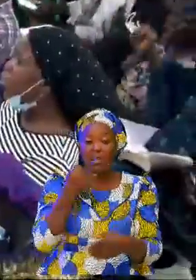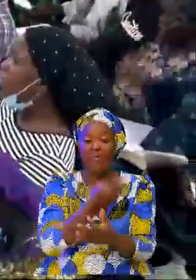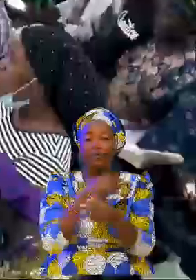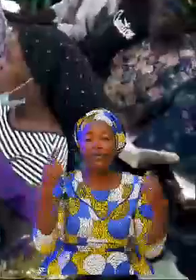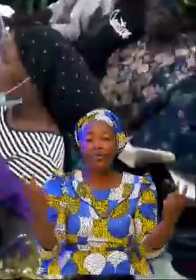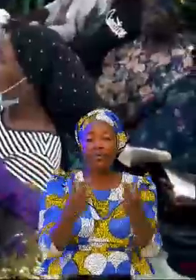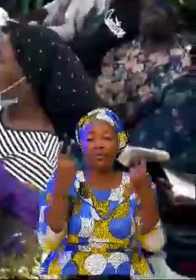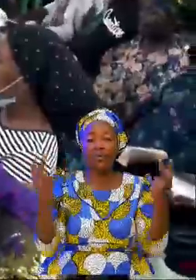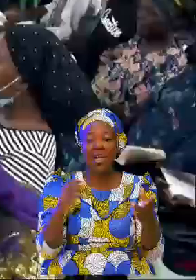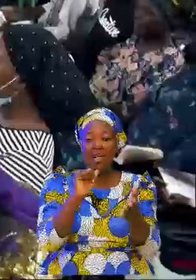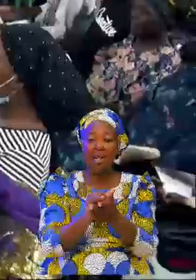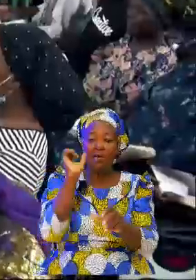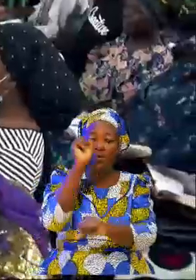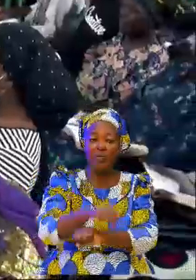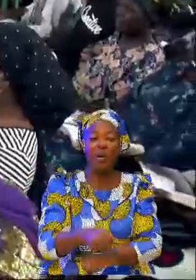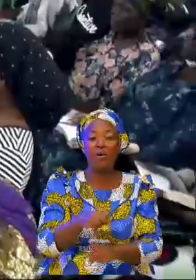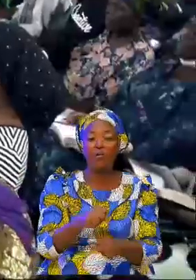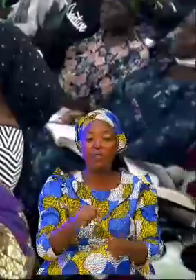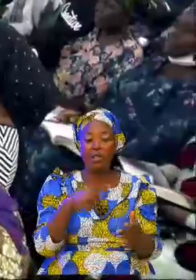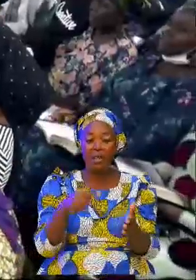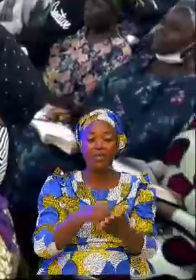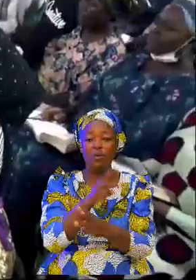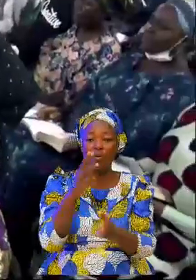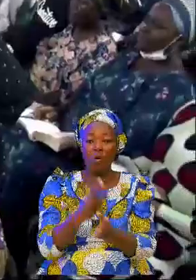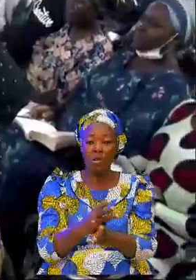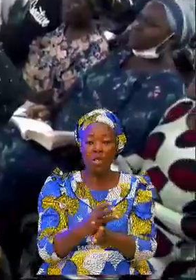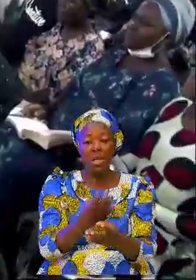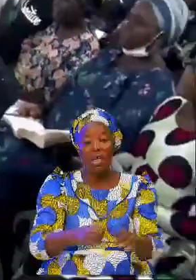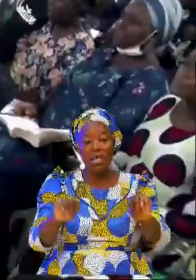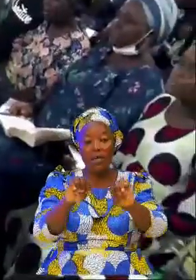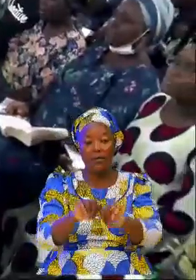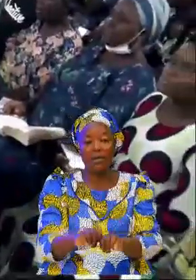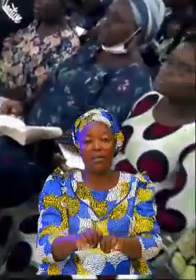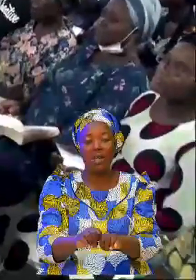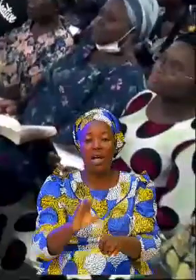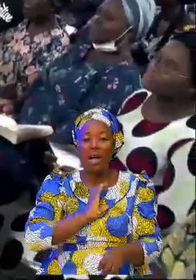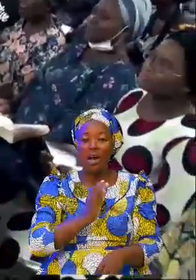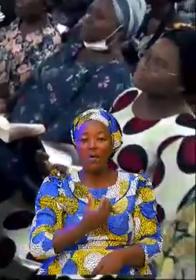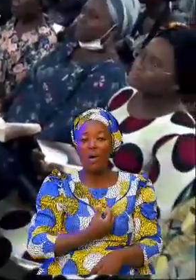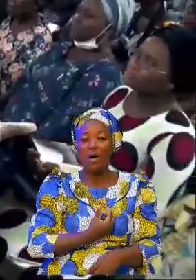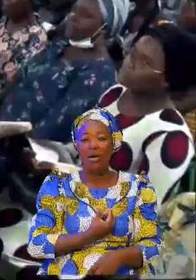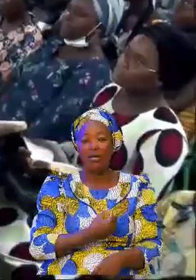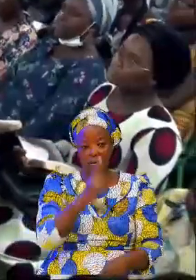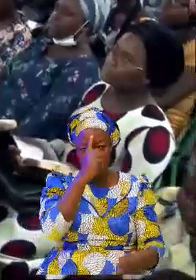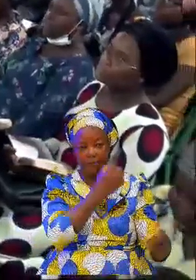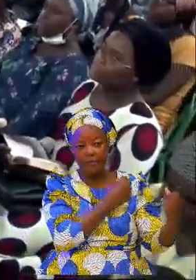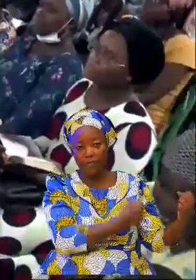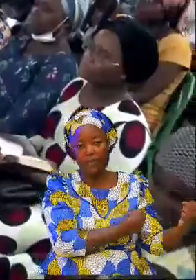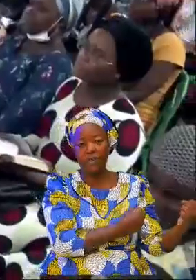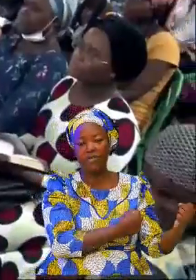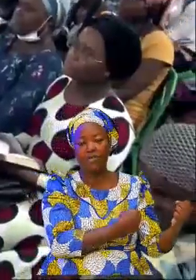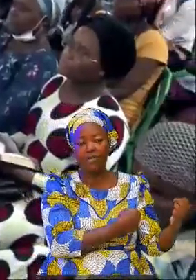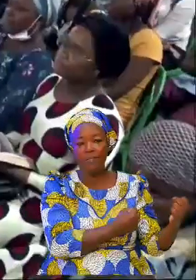And then it says, this is the victory that overcomes the world,